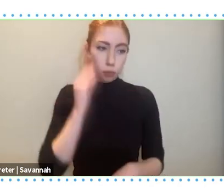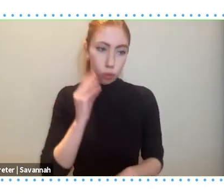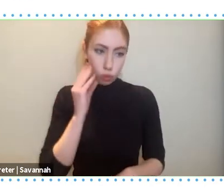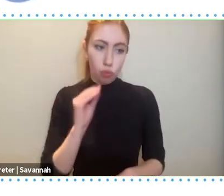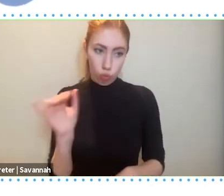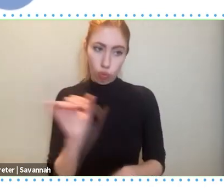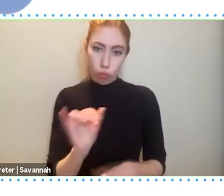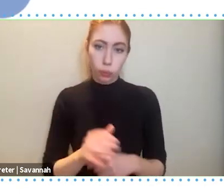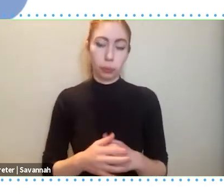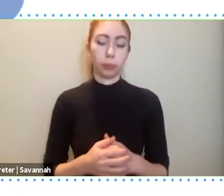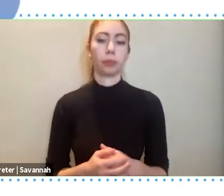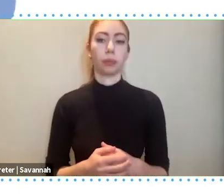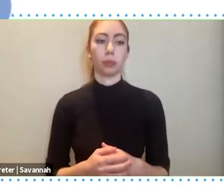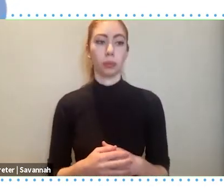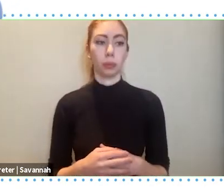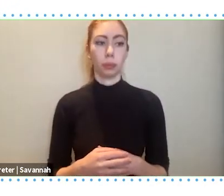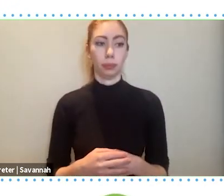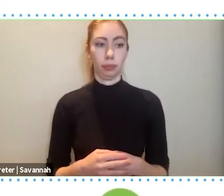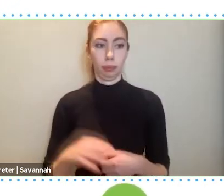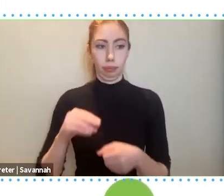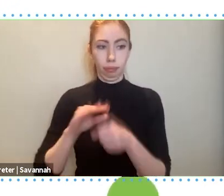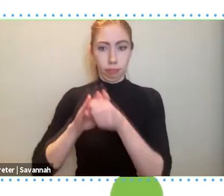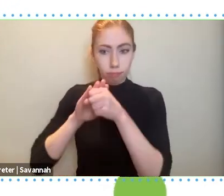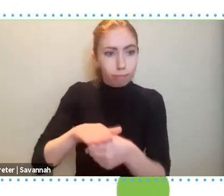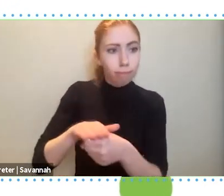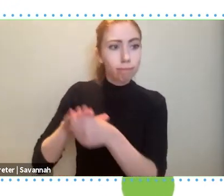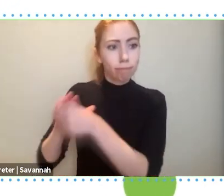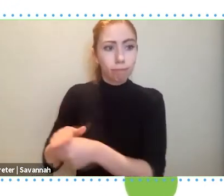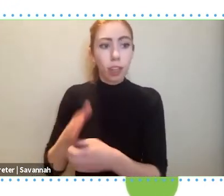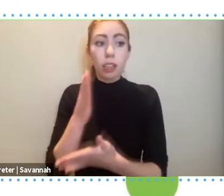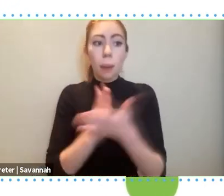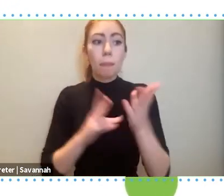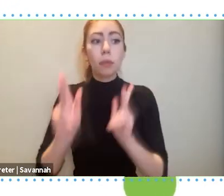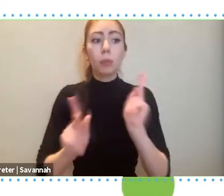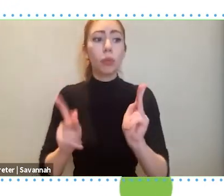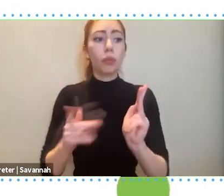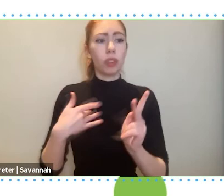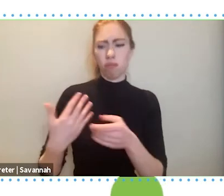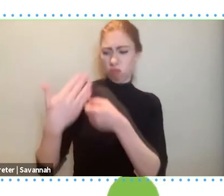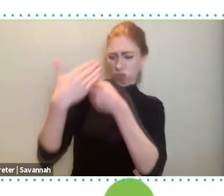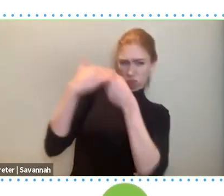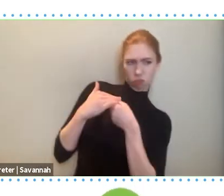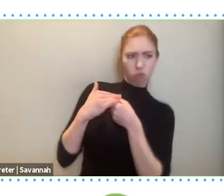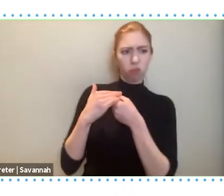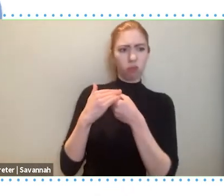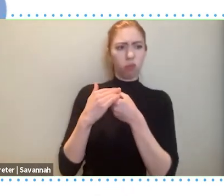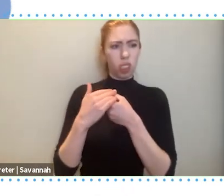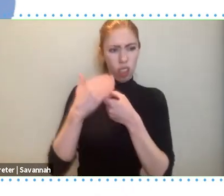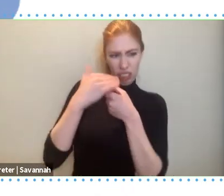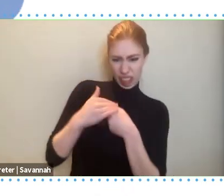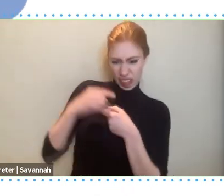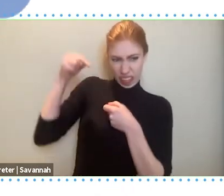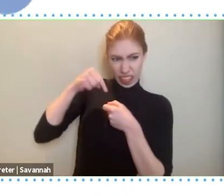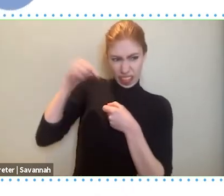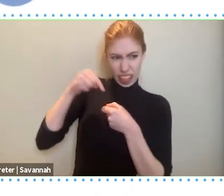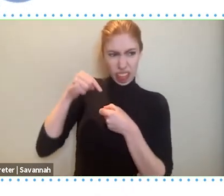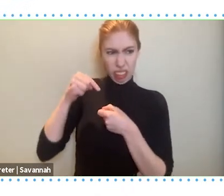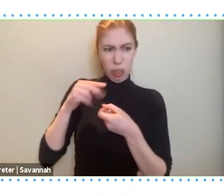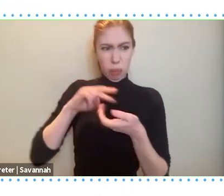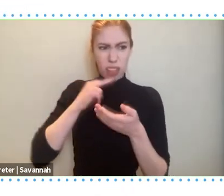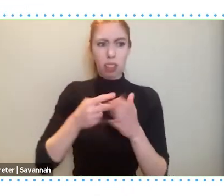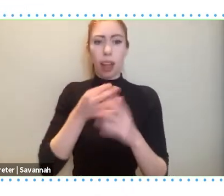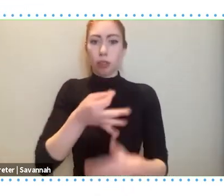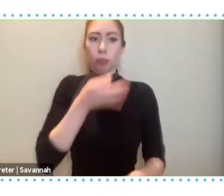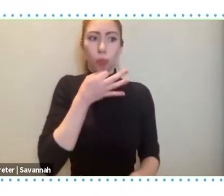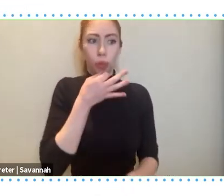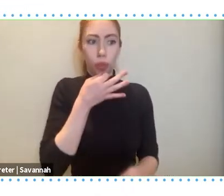of exclusion craft and create a kind of expertise. And we need to really think about how we